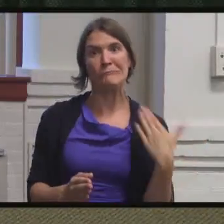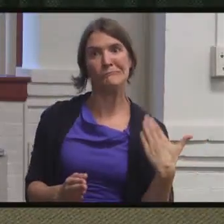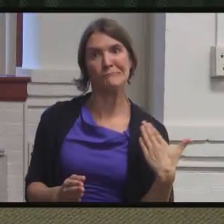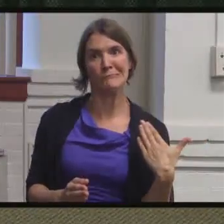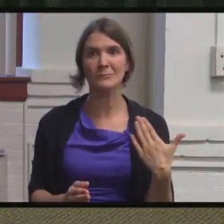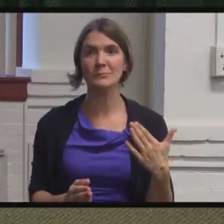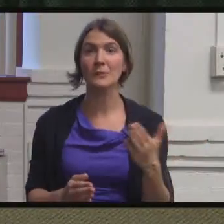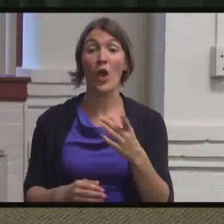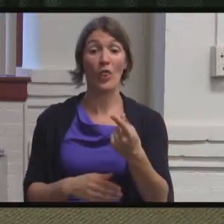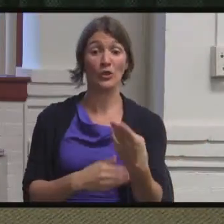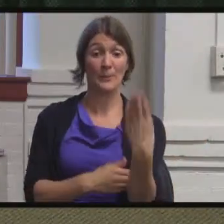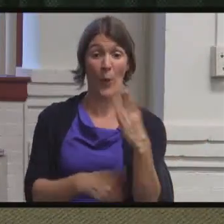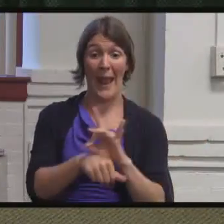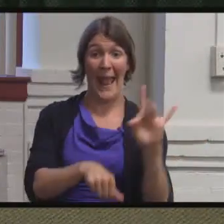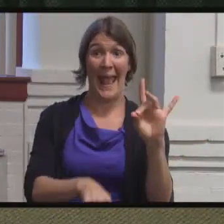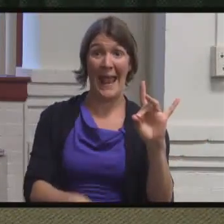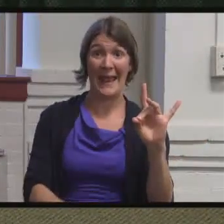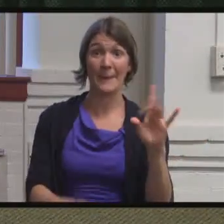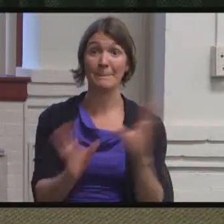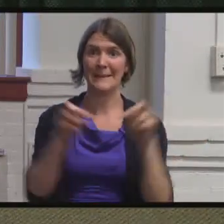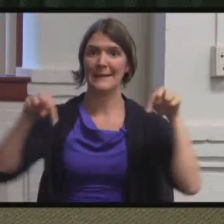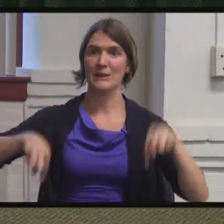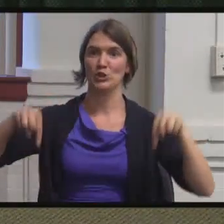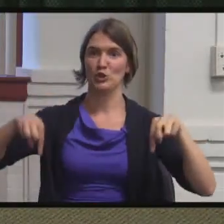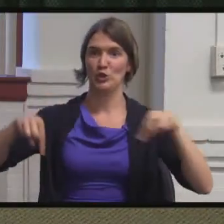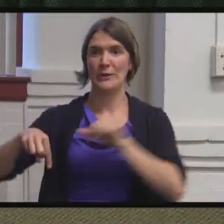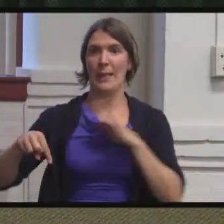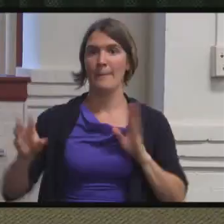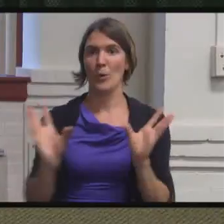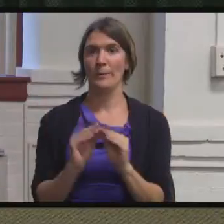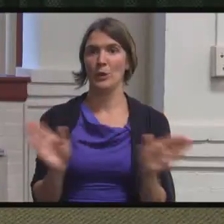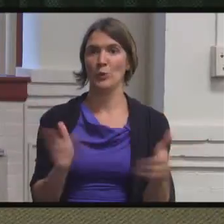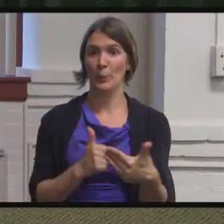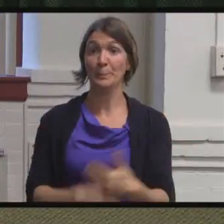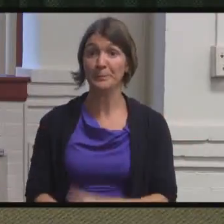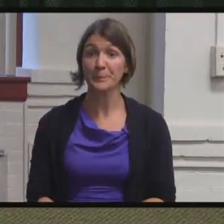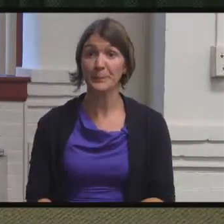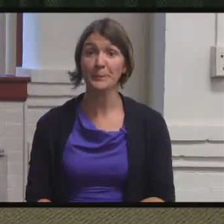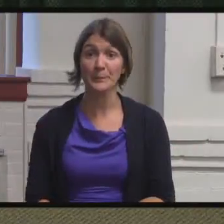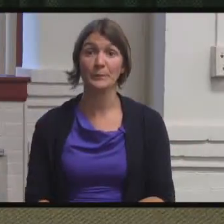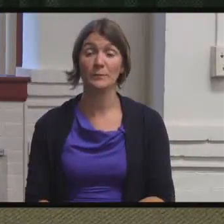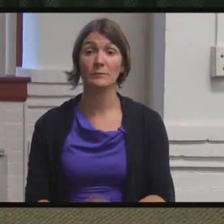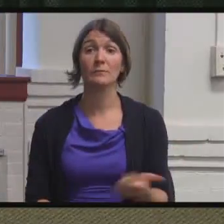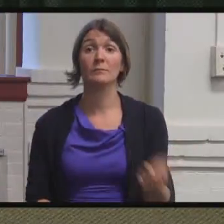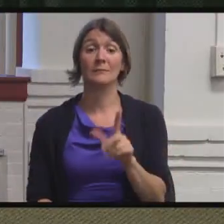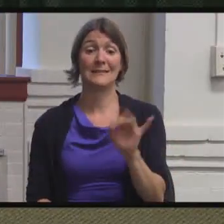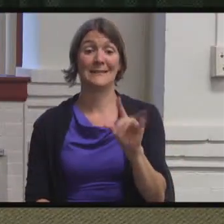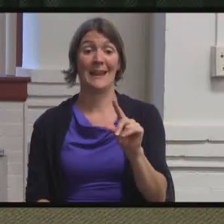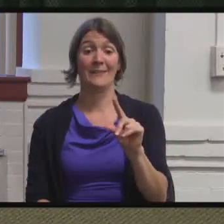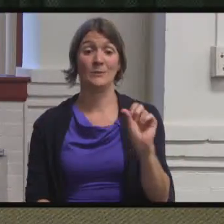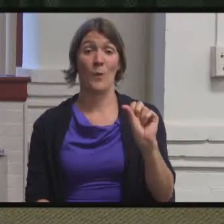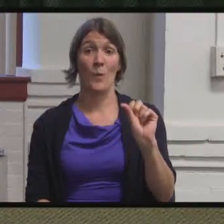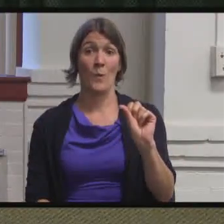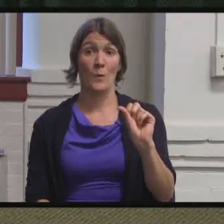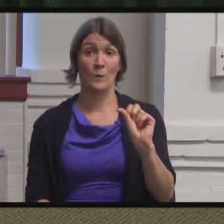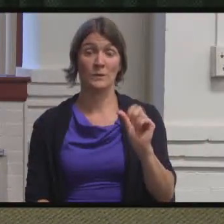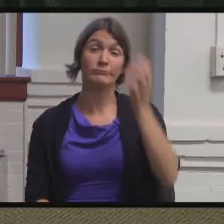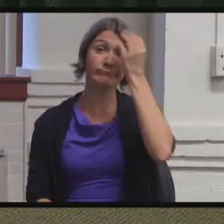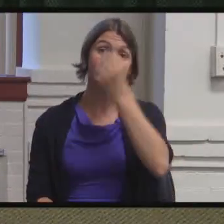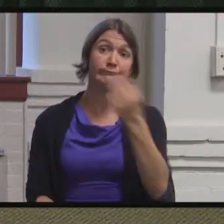a.m. Where it's here. Right here. It's here. Right here. Right here. Dave? Yeah, I wanted to report